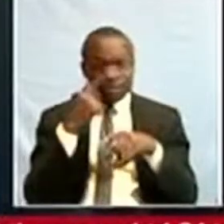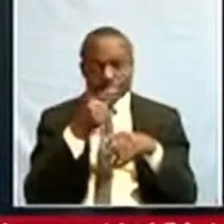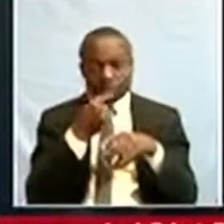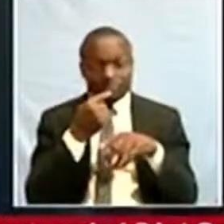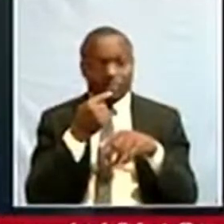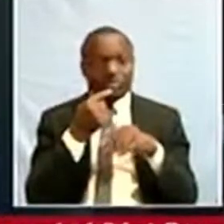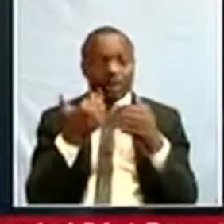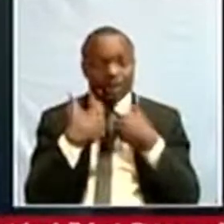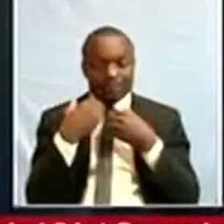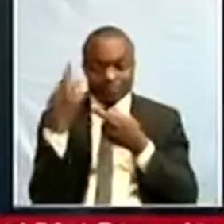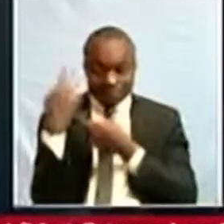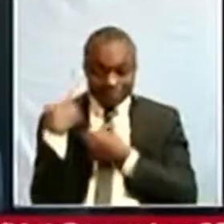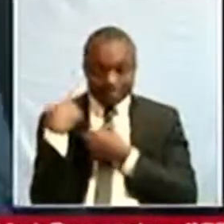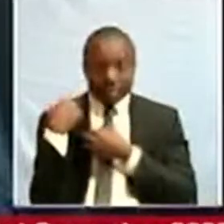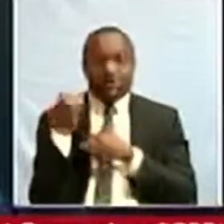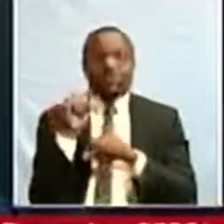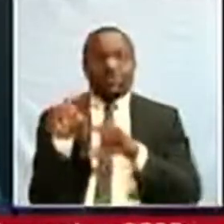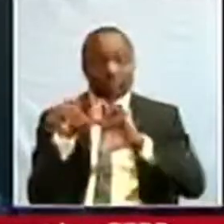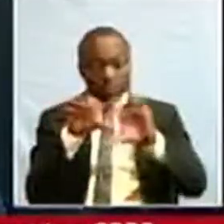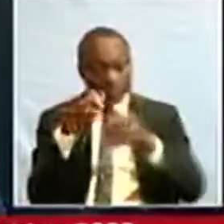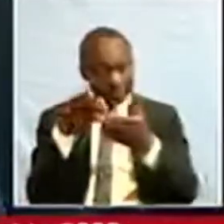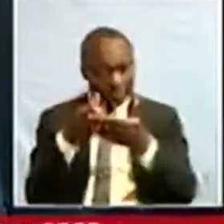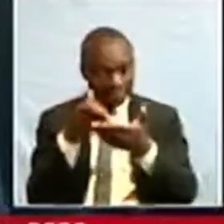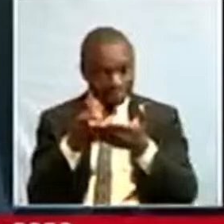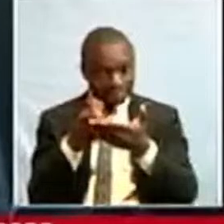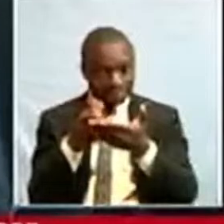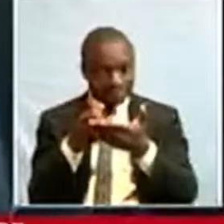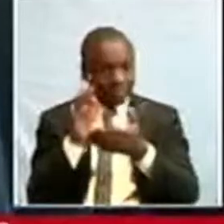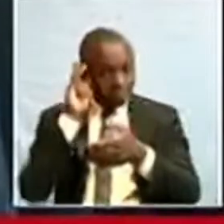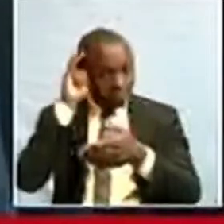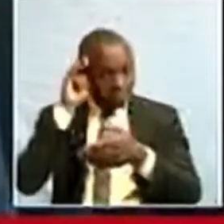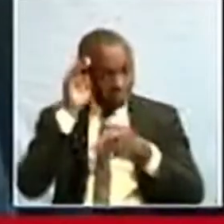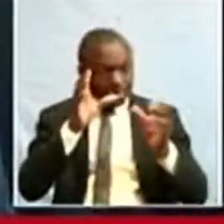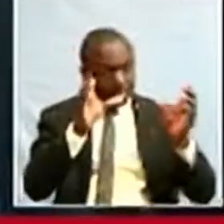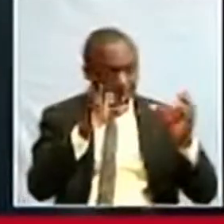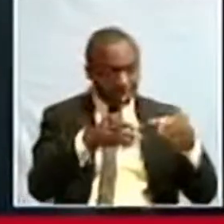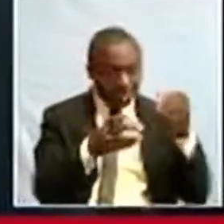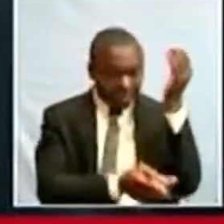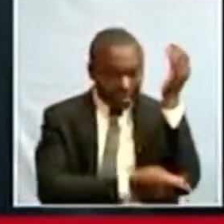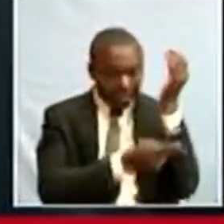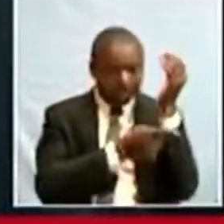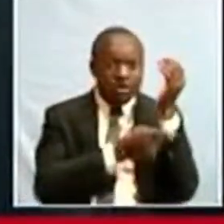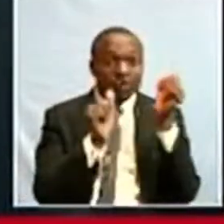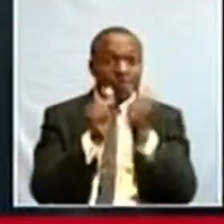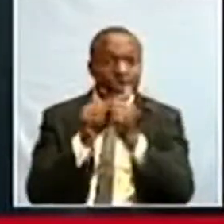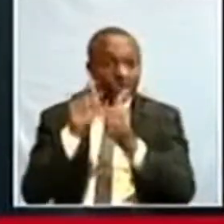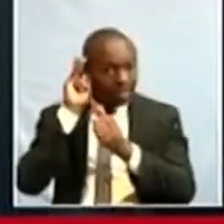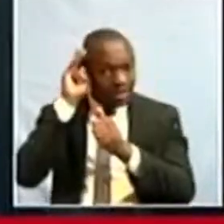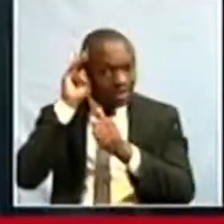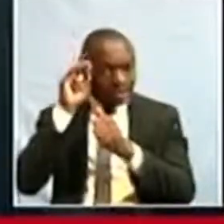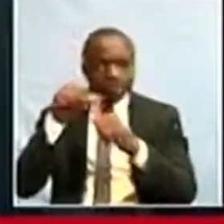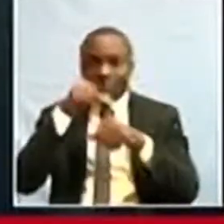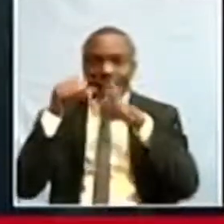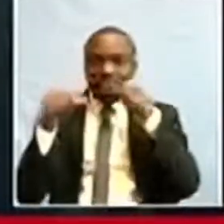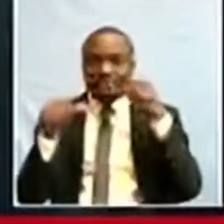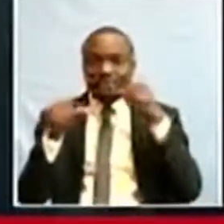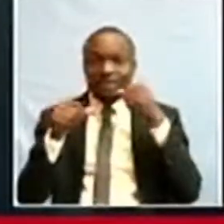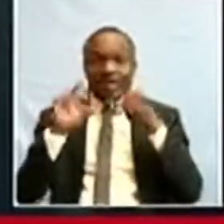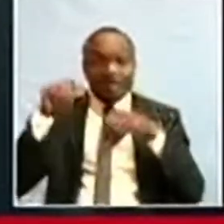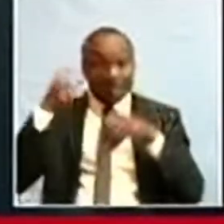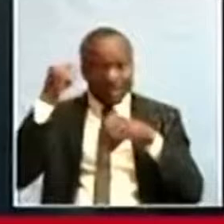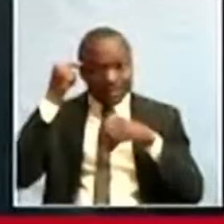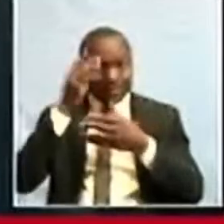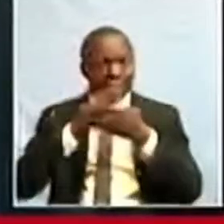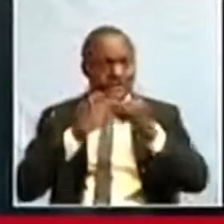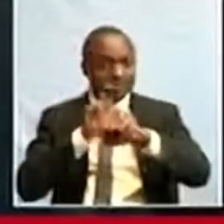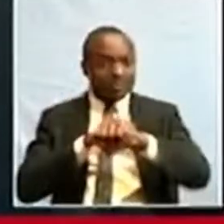and community development to ensure that that we are speaking to each other? Because also the problem we have in this government at times